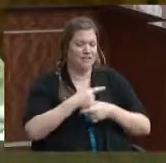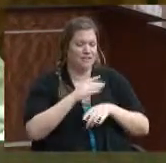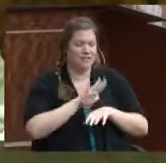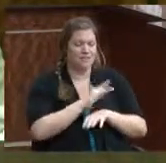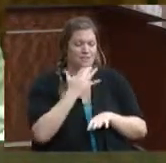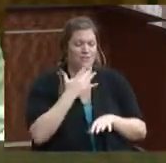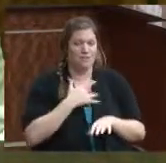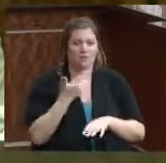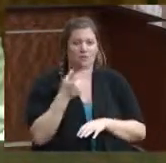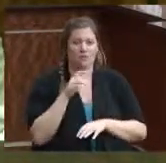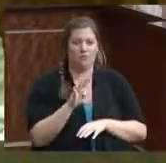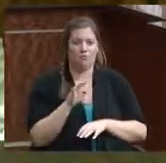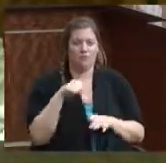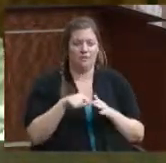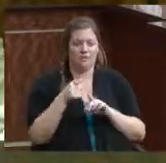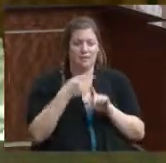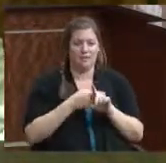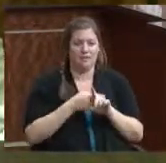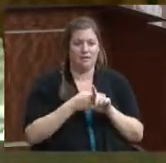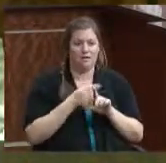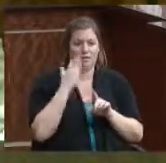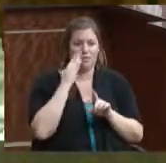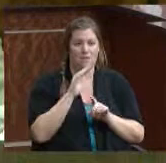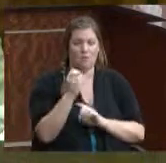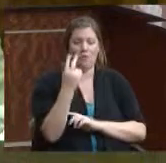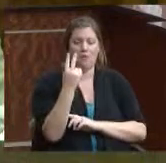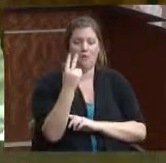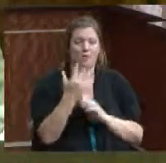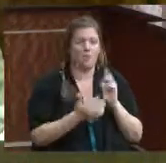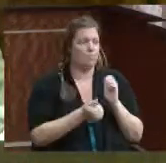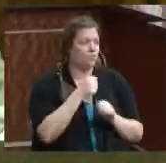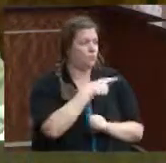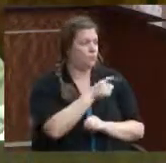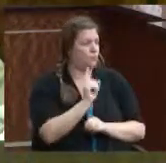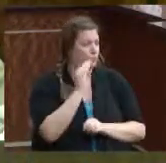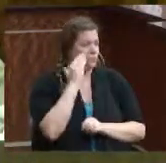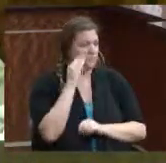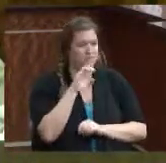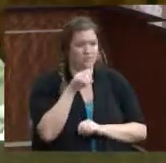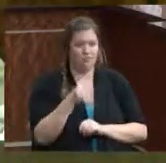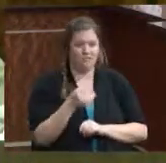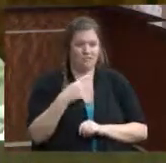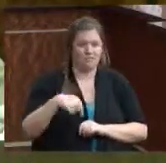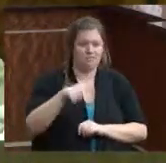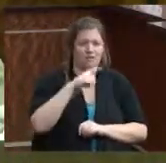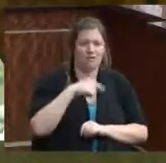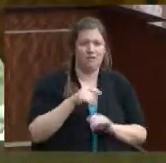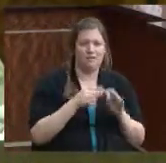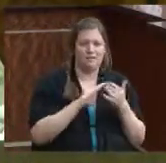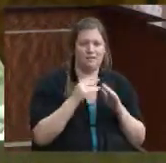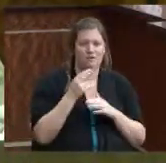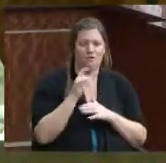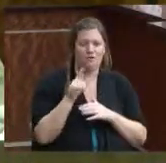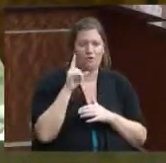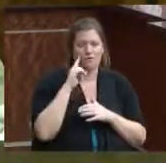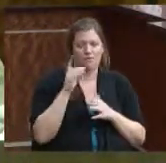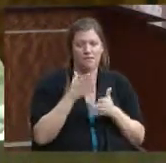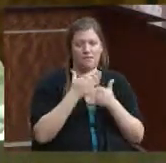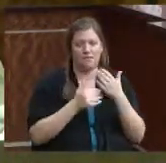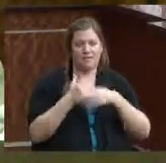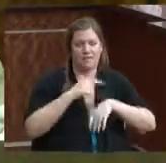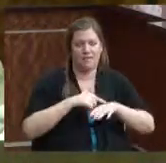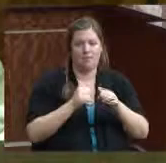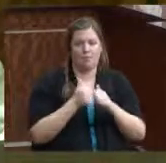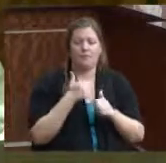24th of this month. He'll be turning 12. Most of you here know CJ, and he's been around City Hall for some time with